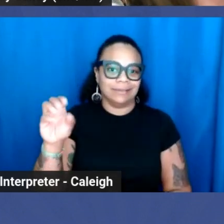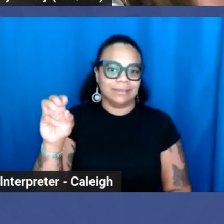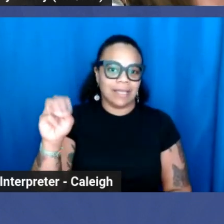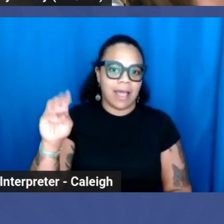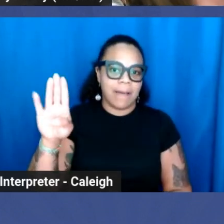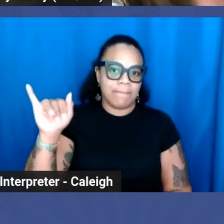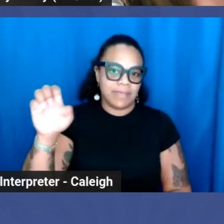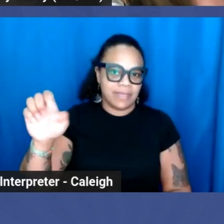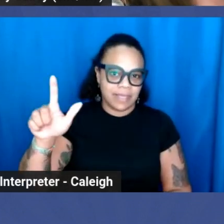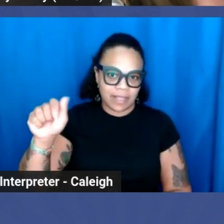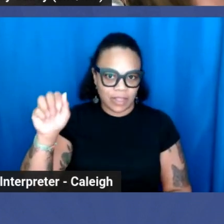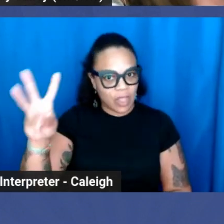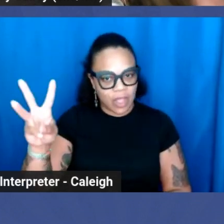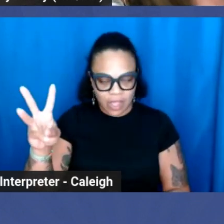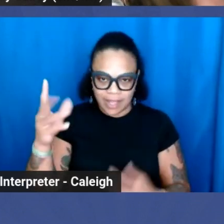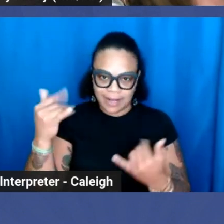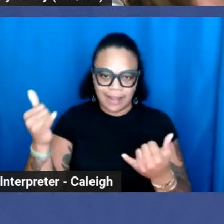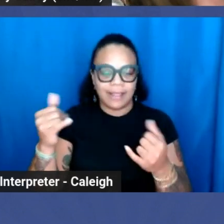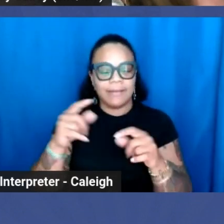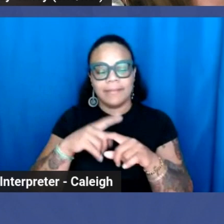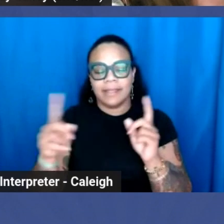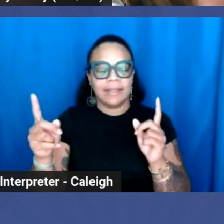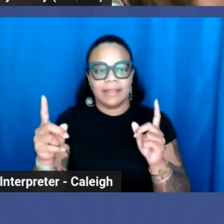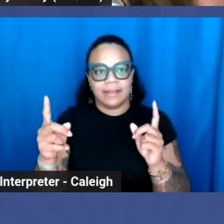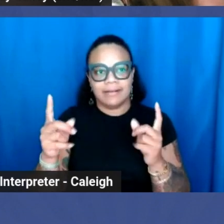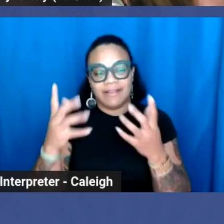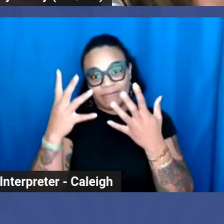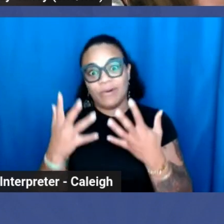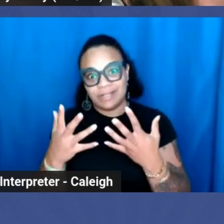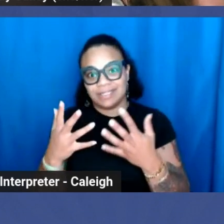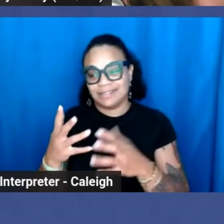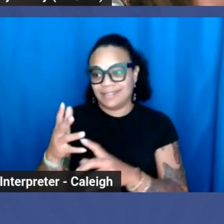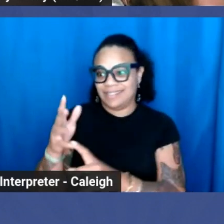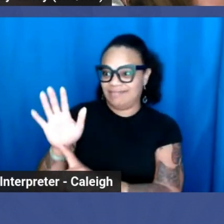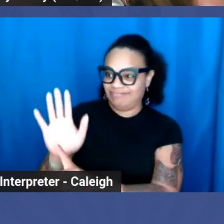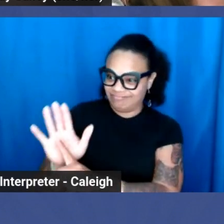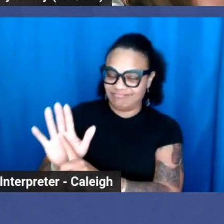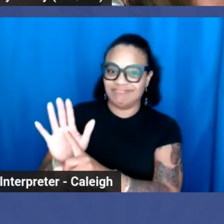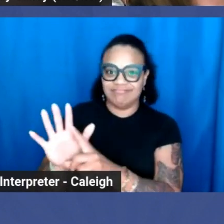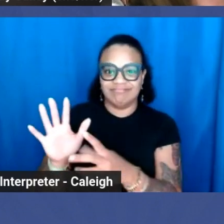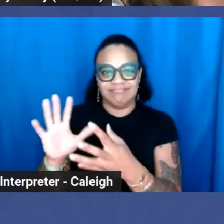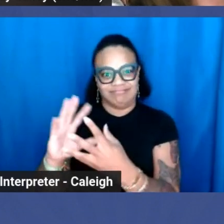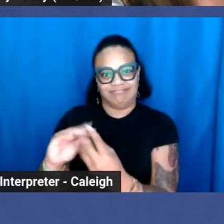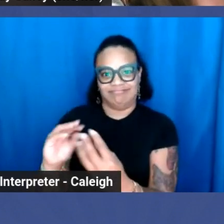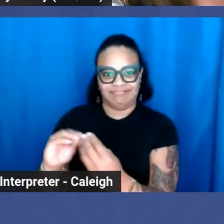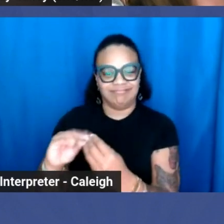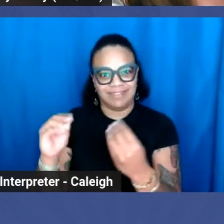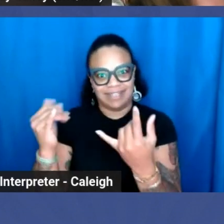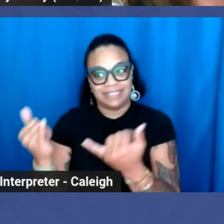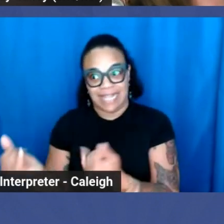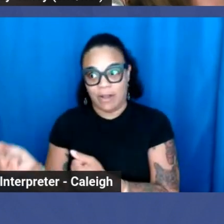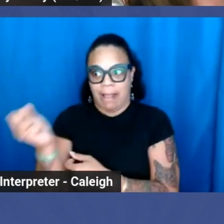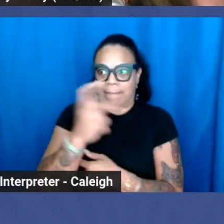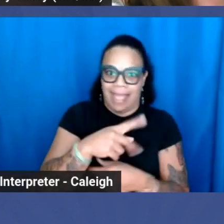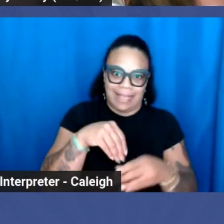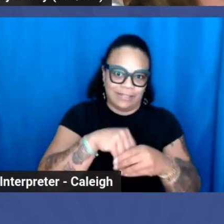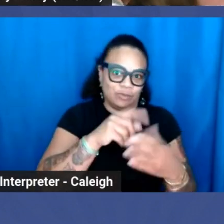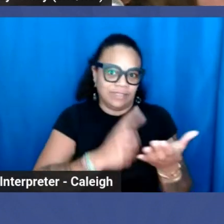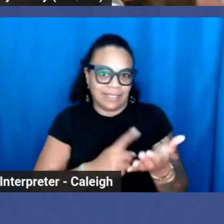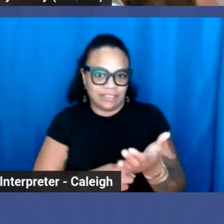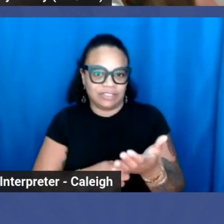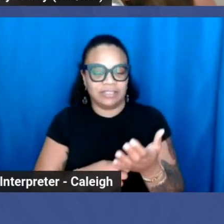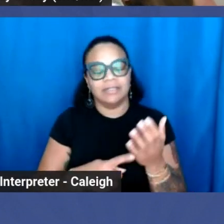unfortunately has re-entered the vernacular and the halls of power. Most recently, during the Mifepristone